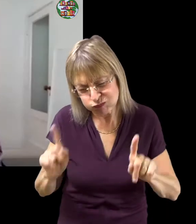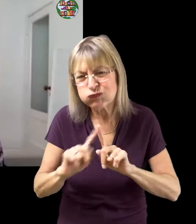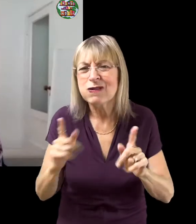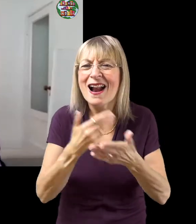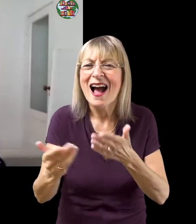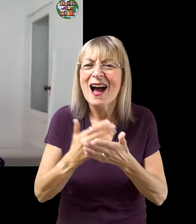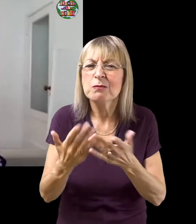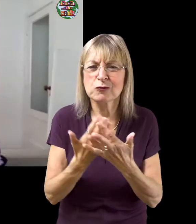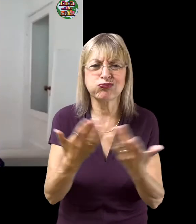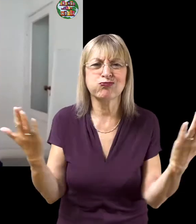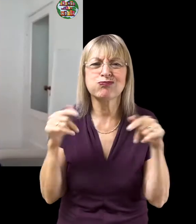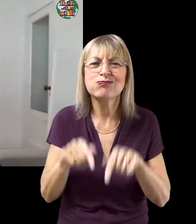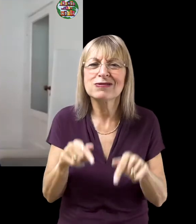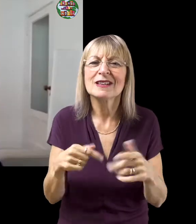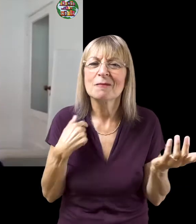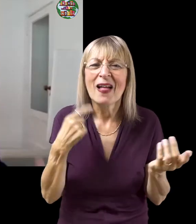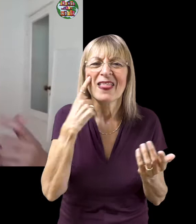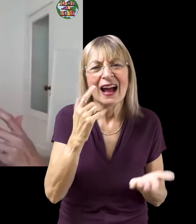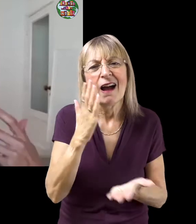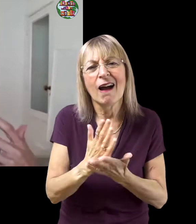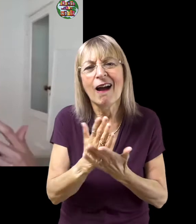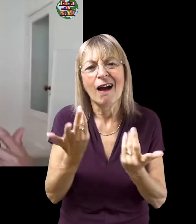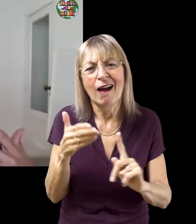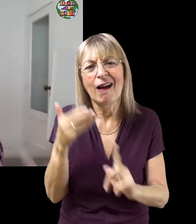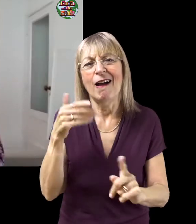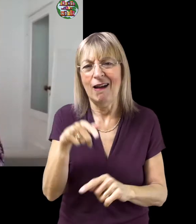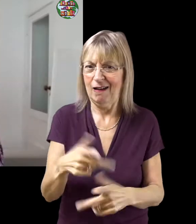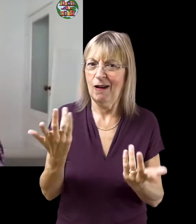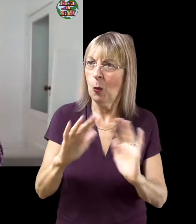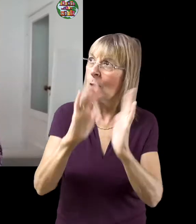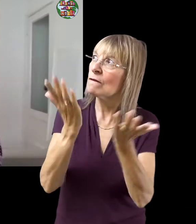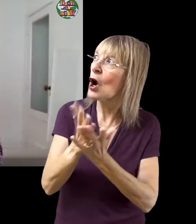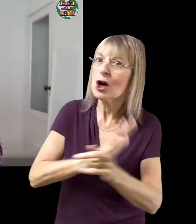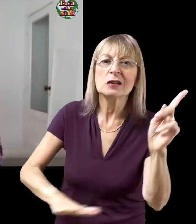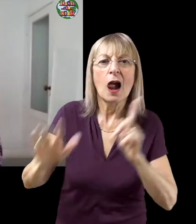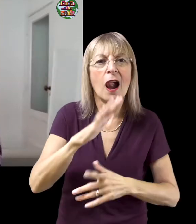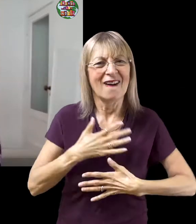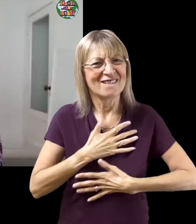books are being translated in so many languages, but just realizing that